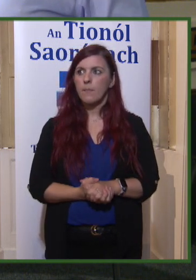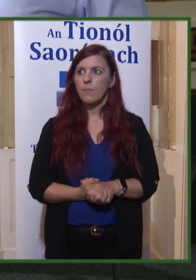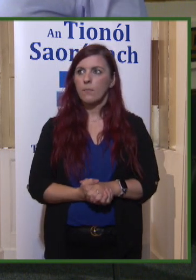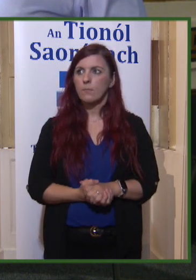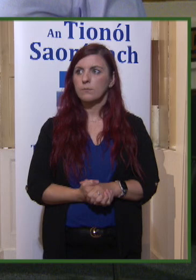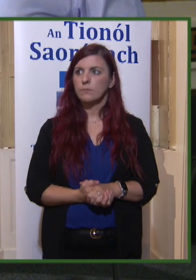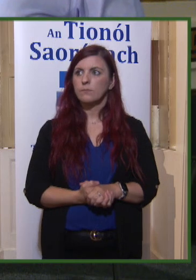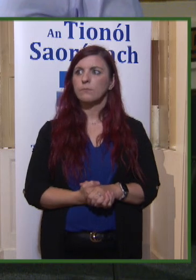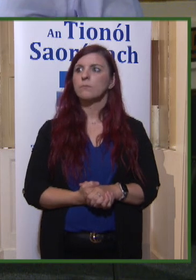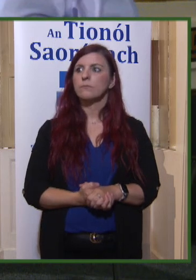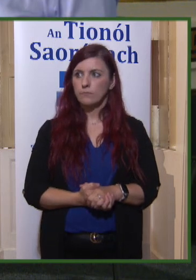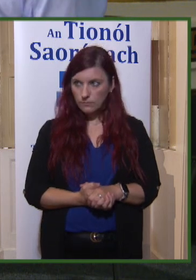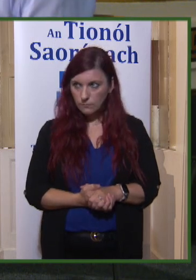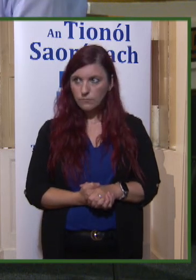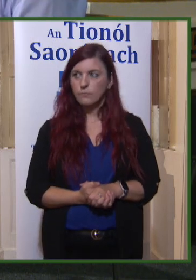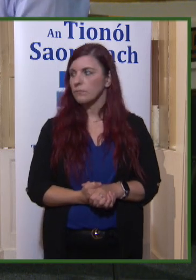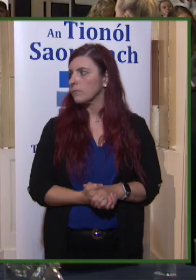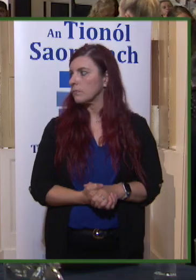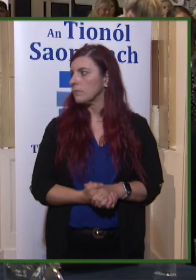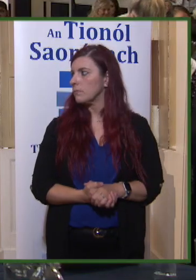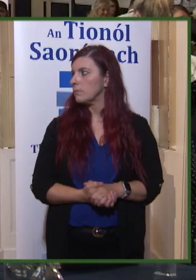Barry? Okay, so table 7, please.